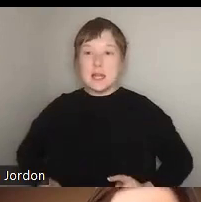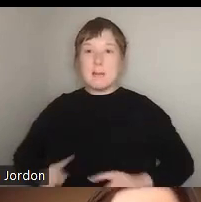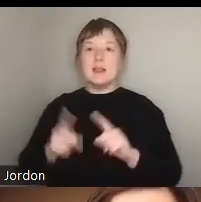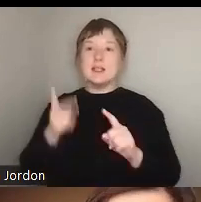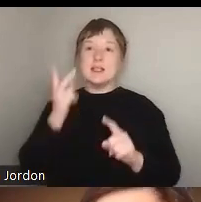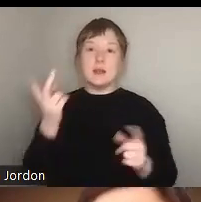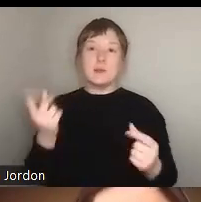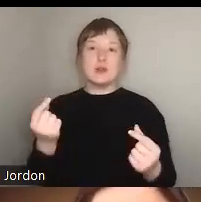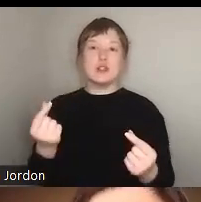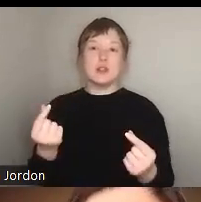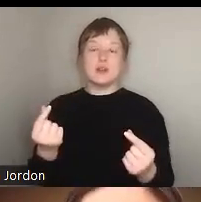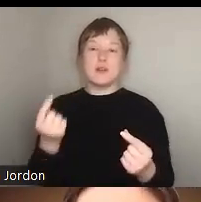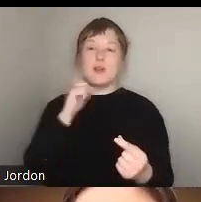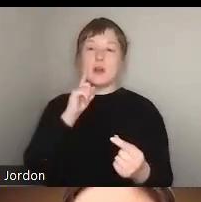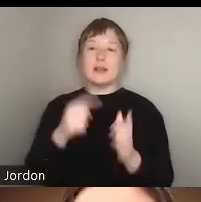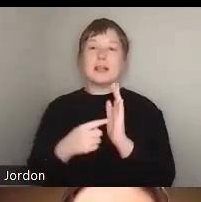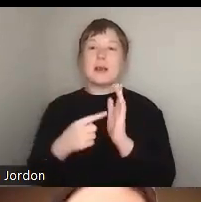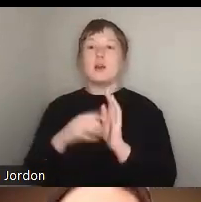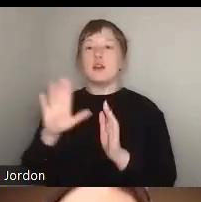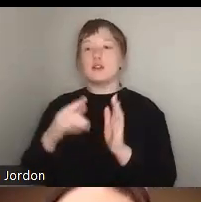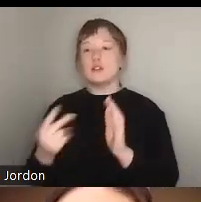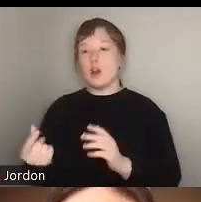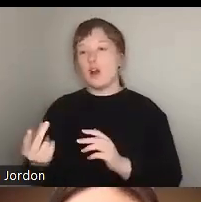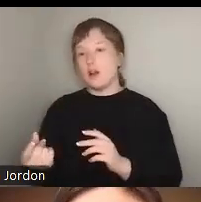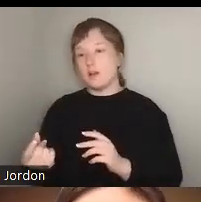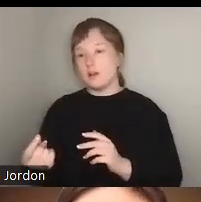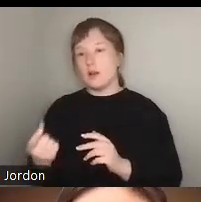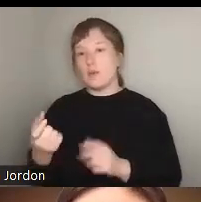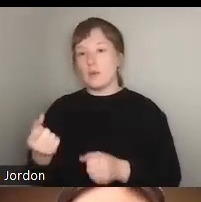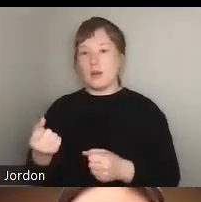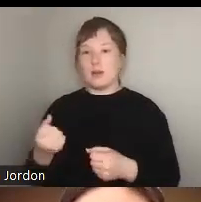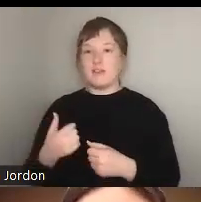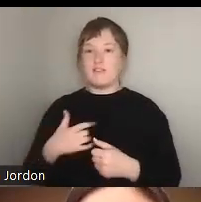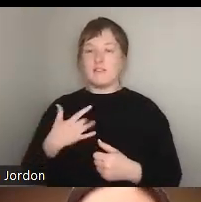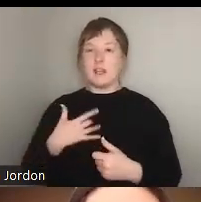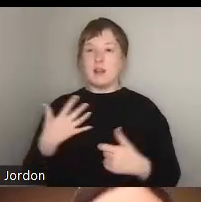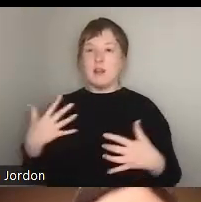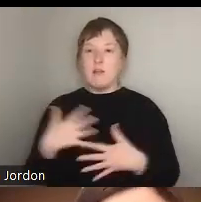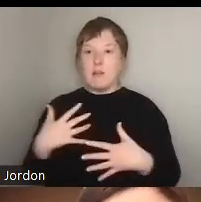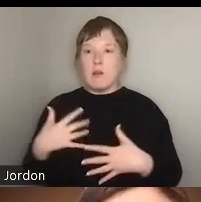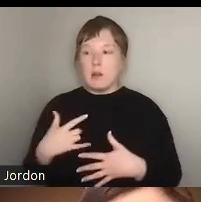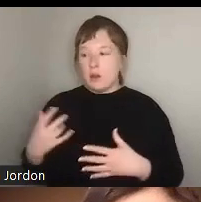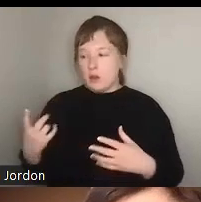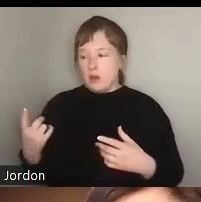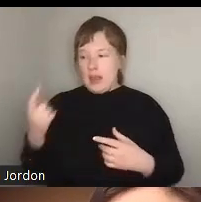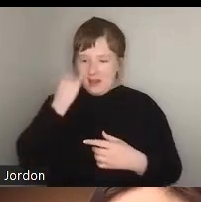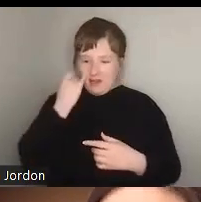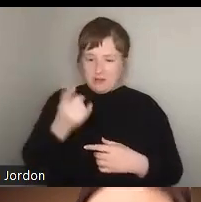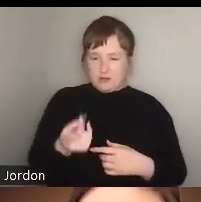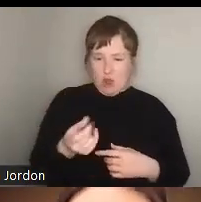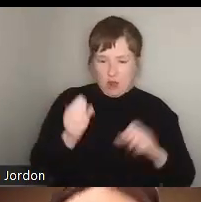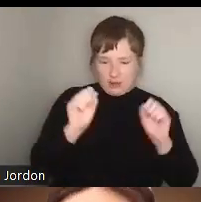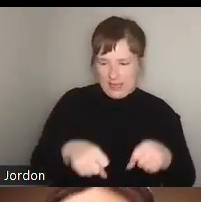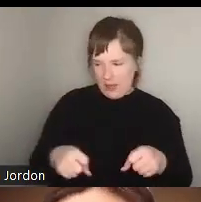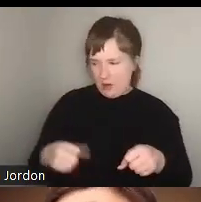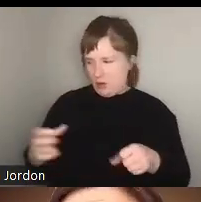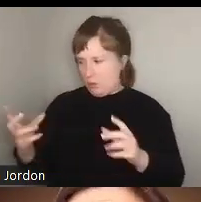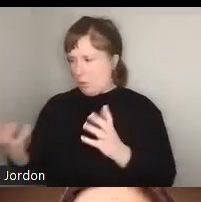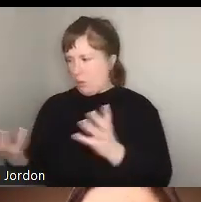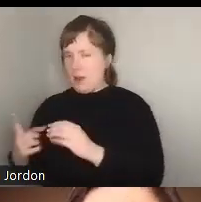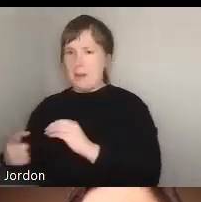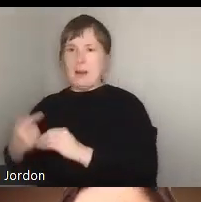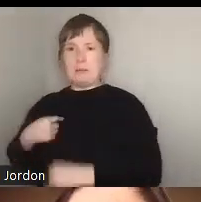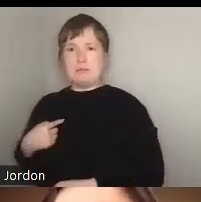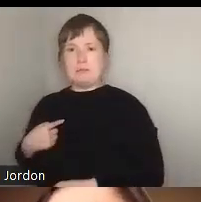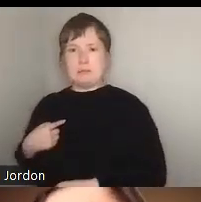do to, for example, your dog, it's going to make you fear what it is that that person can do to you. In instances